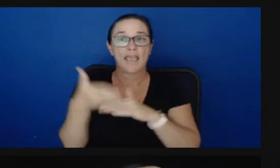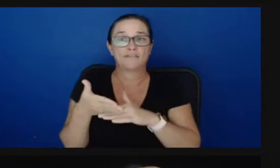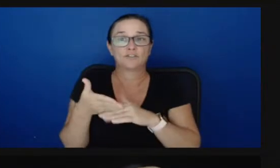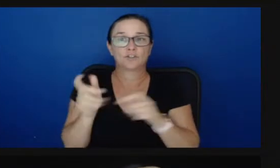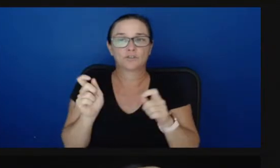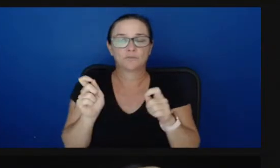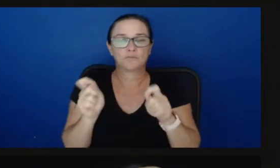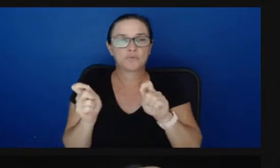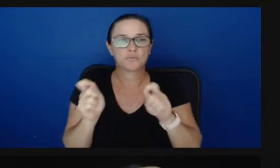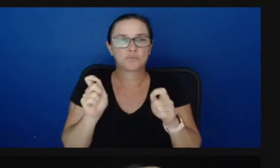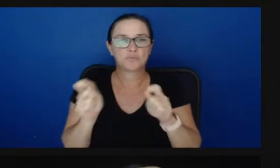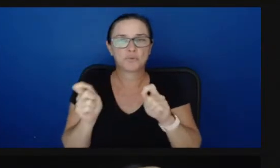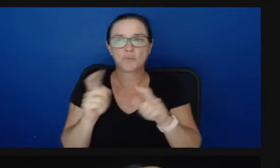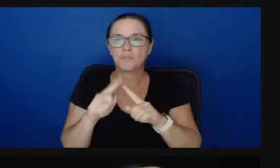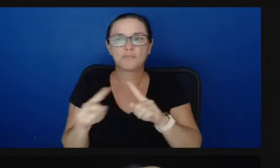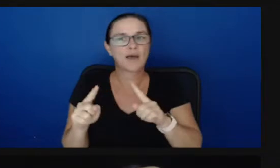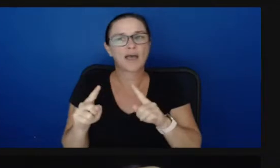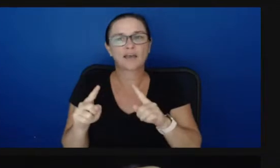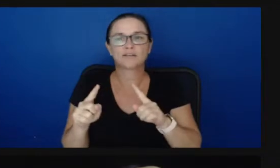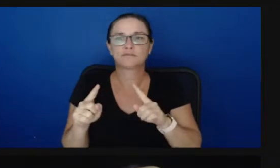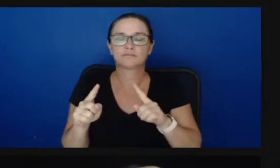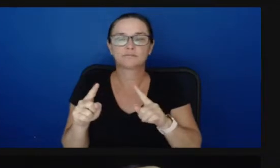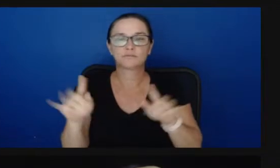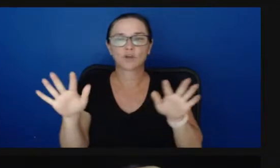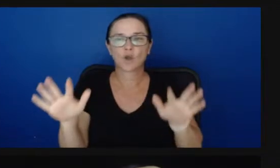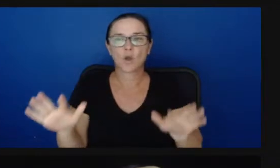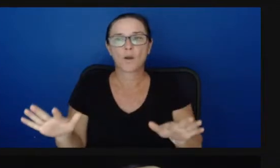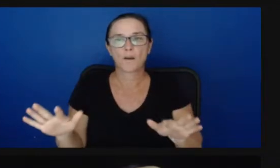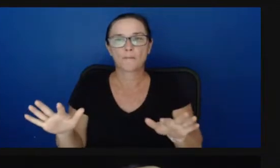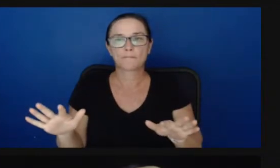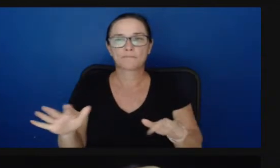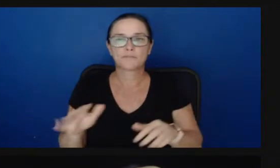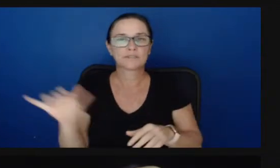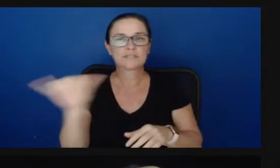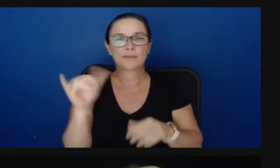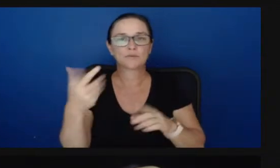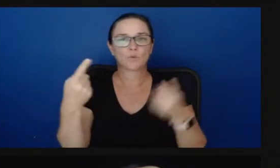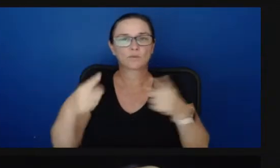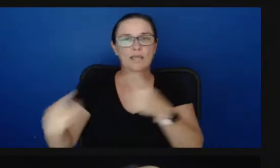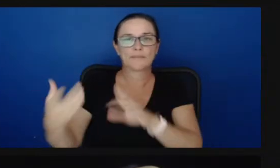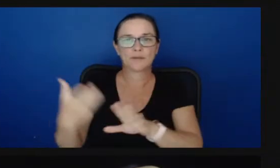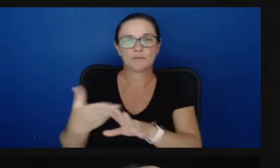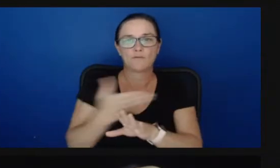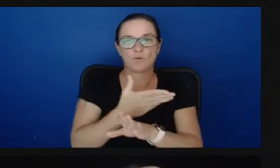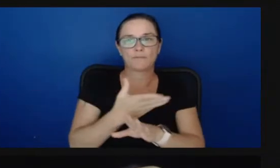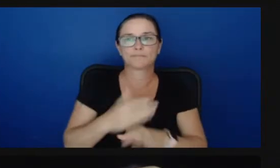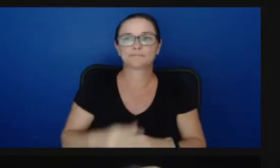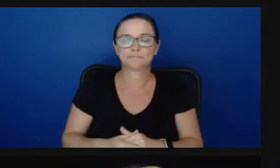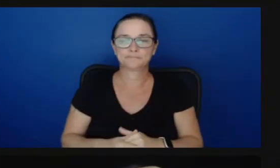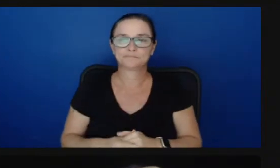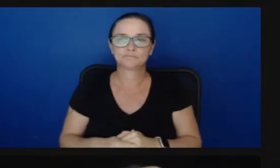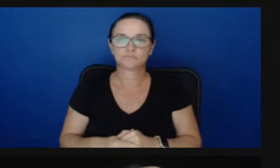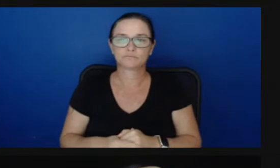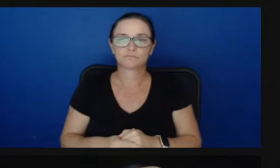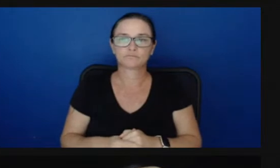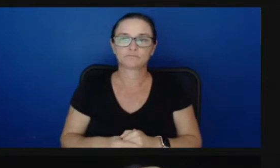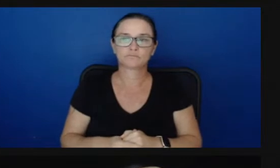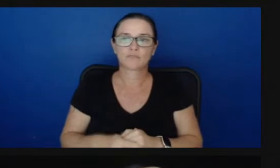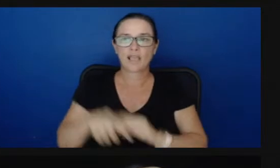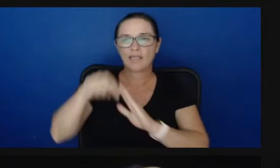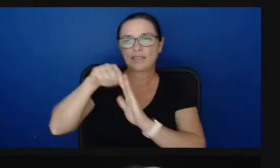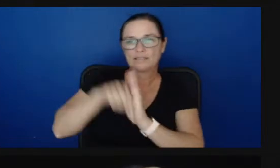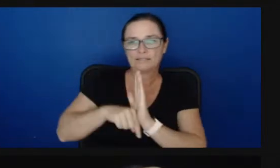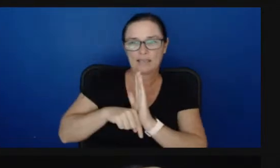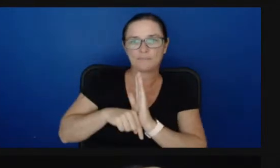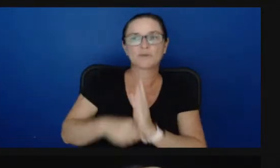nothing really that different than was happening before in the shallow regions, really, right? The deeper regions seem to be a lot